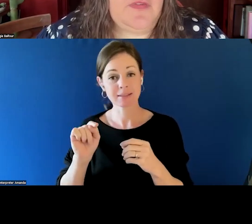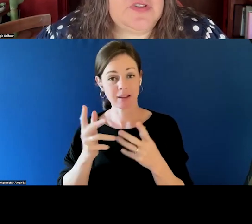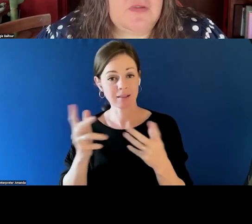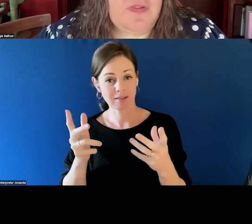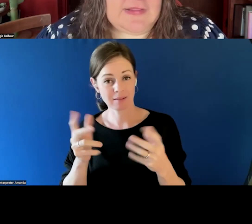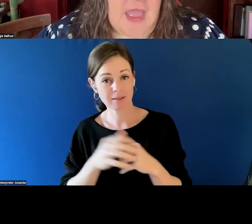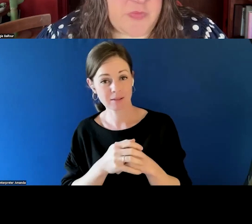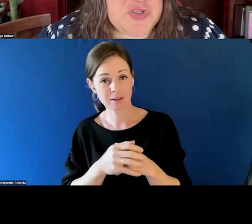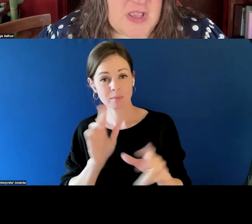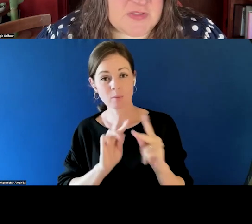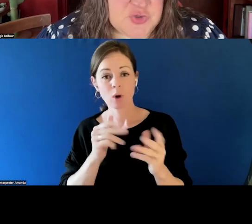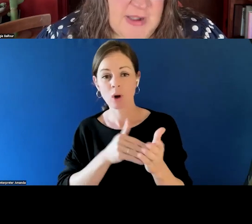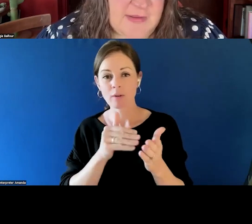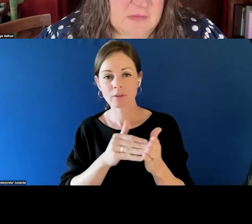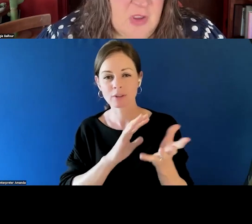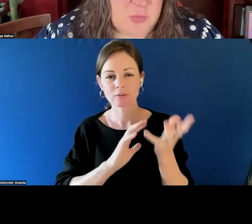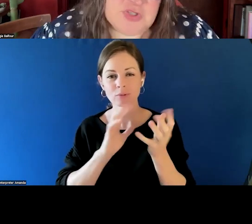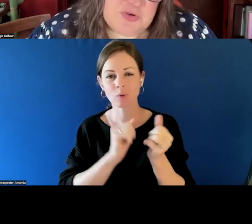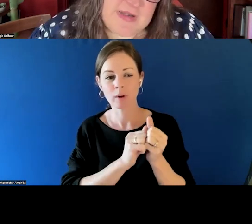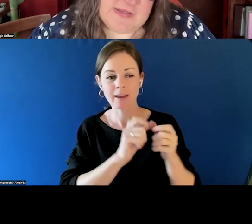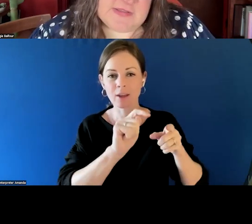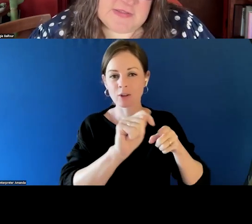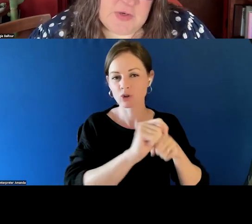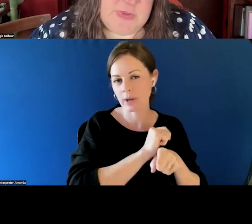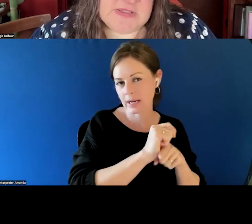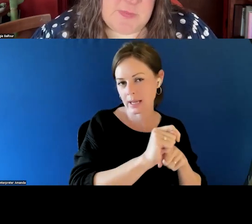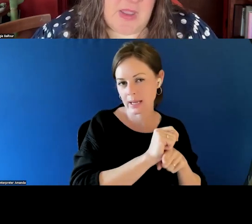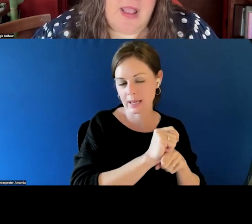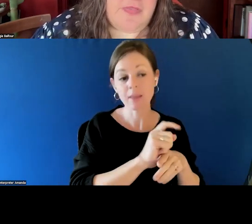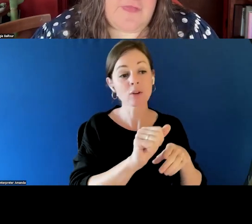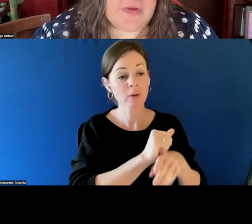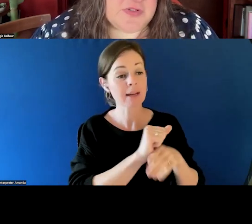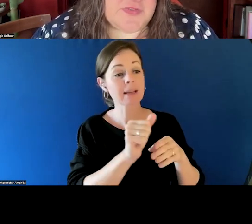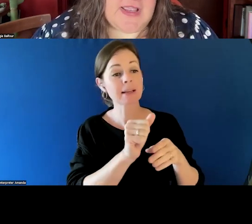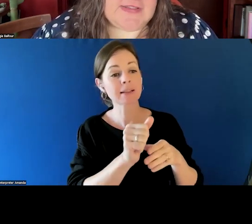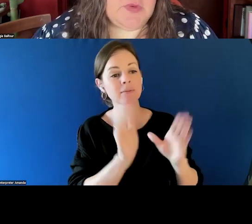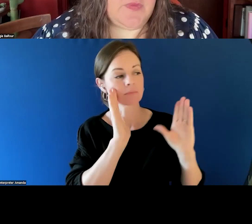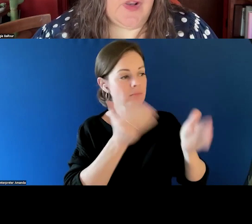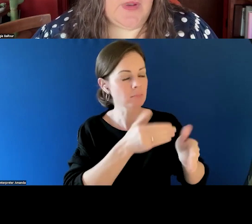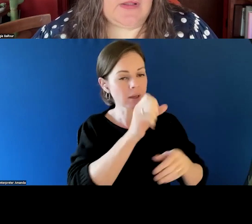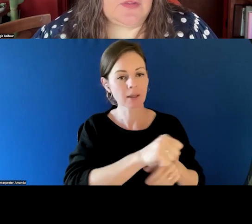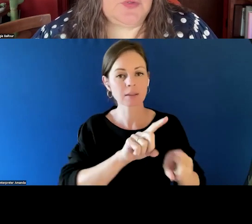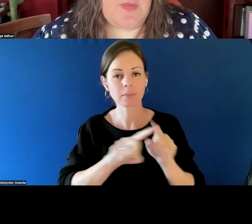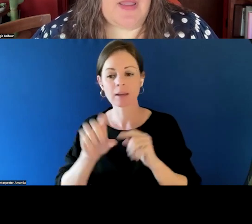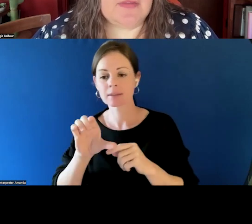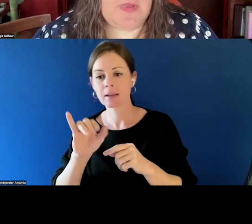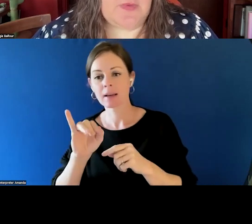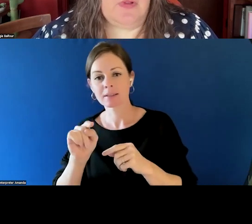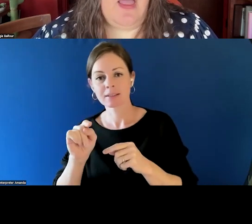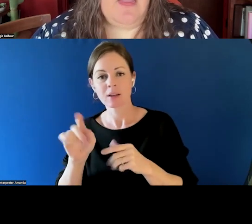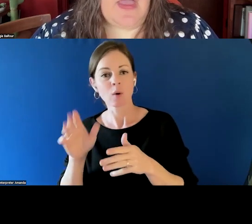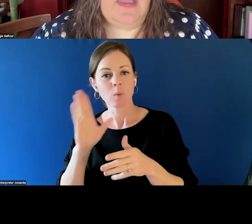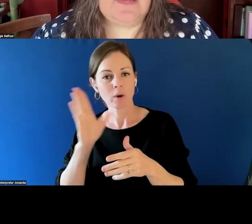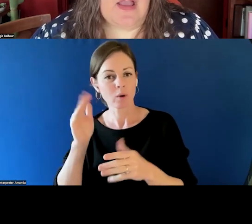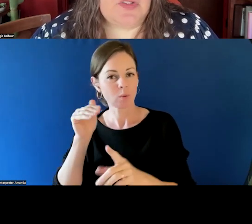people often conflate that with just the training, which the training is at the centerpiece, but the founders of CIT will be very quick to remind